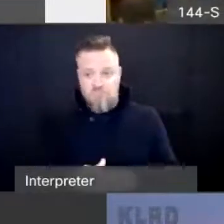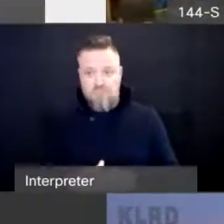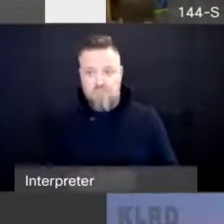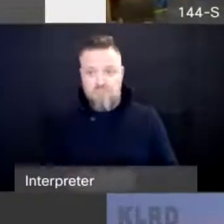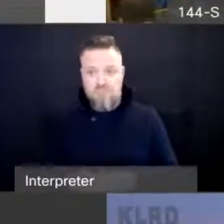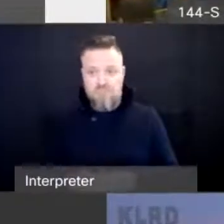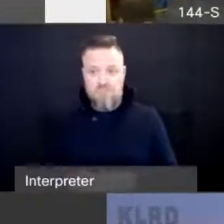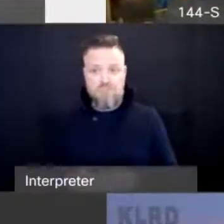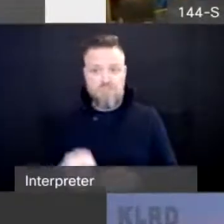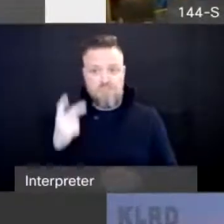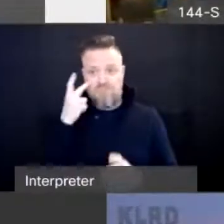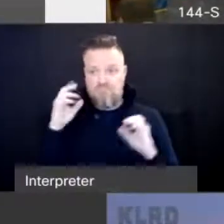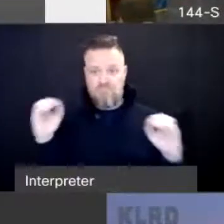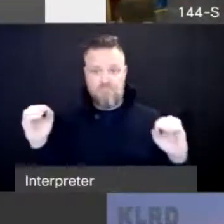I'm not seeing any questions.